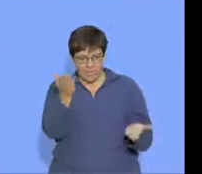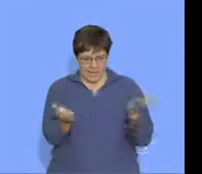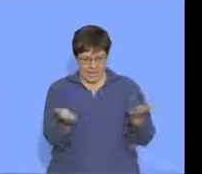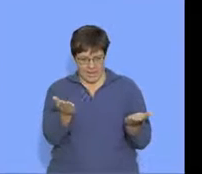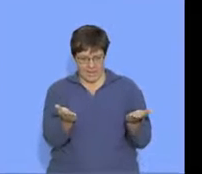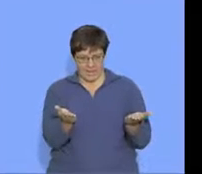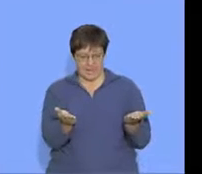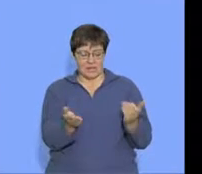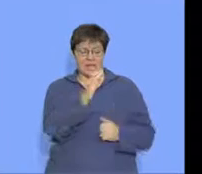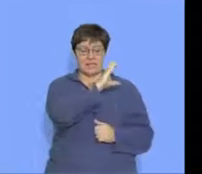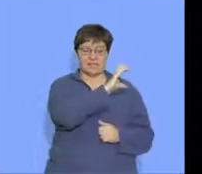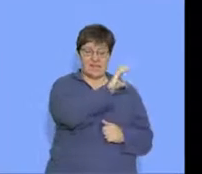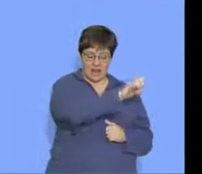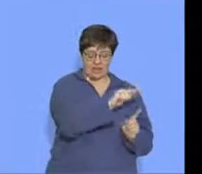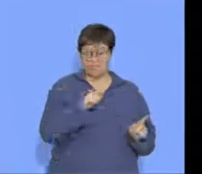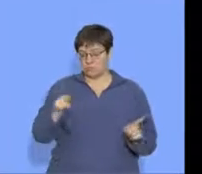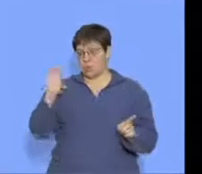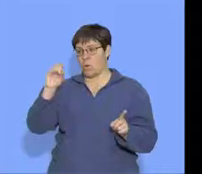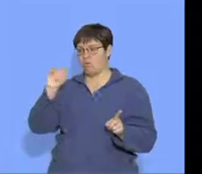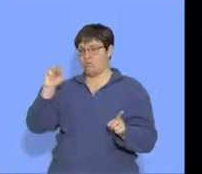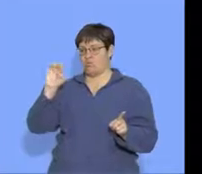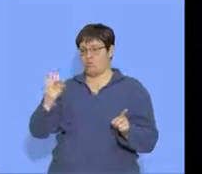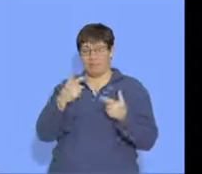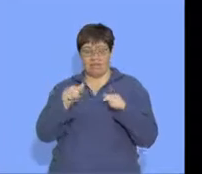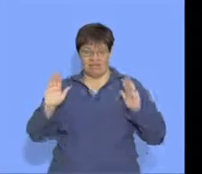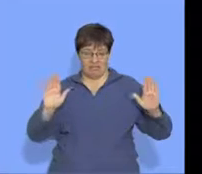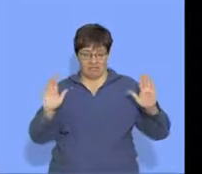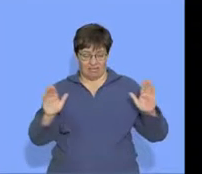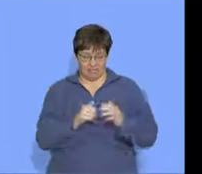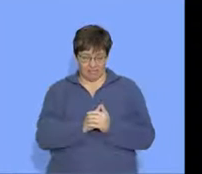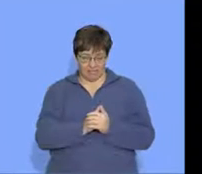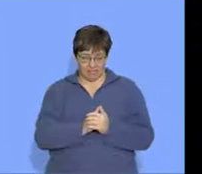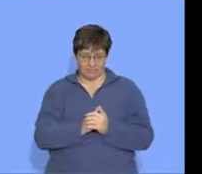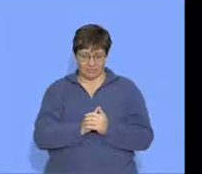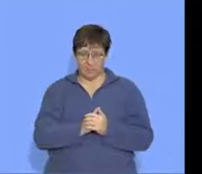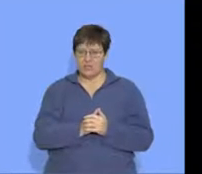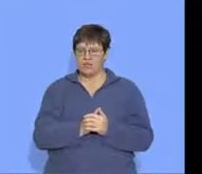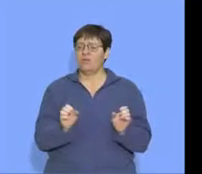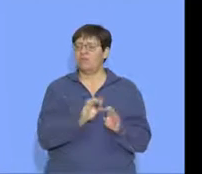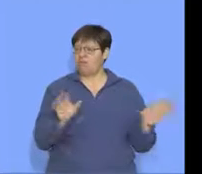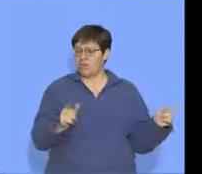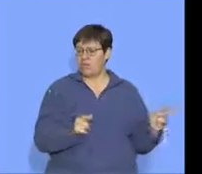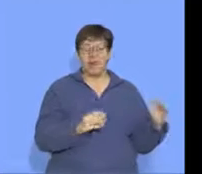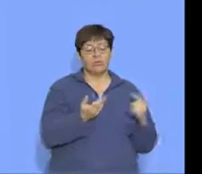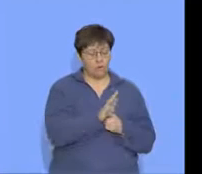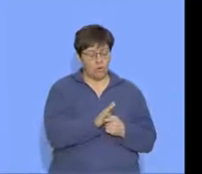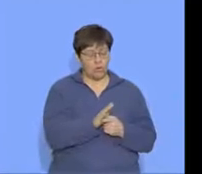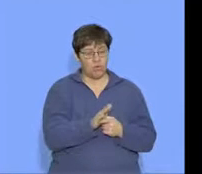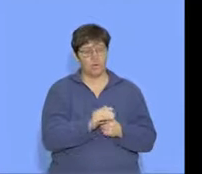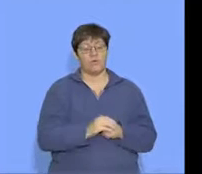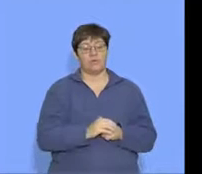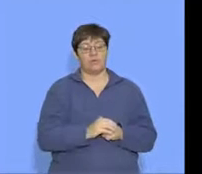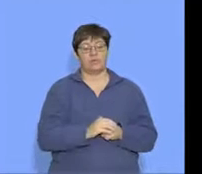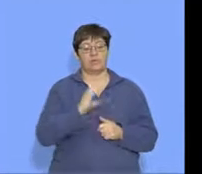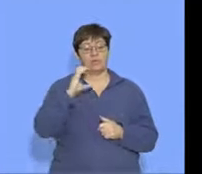of the chlorine levels to the ozone levels. And so guys, if you do look at this, there's a general trend, and that trend shows you an increase in